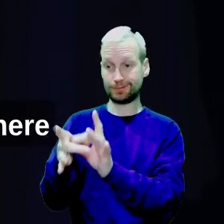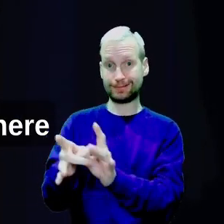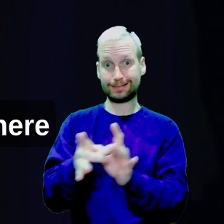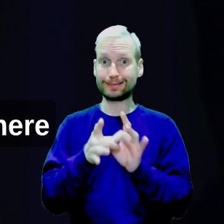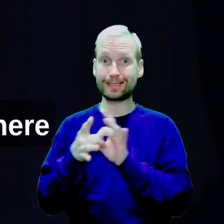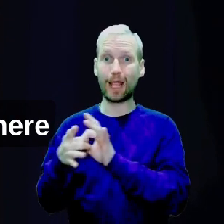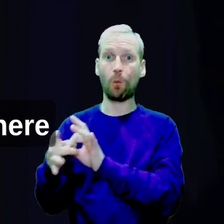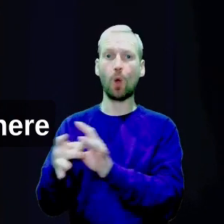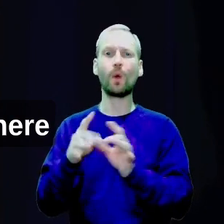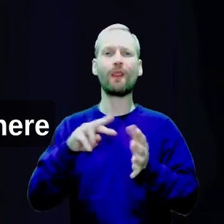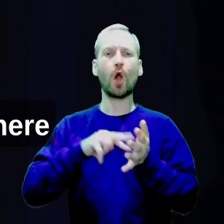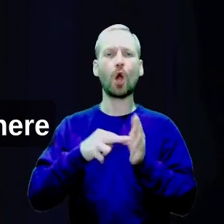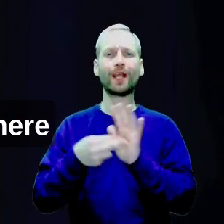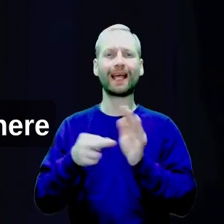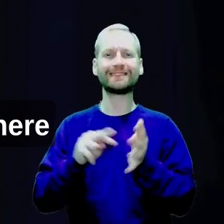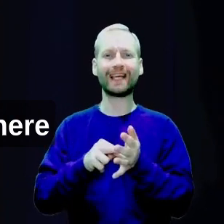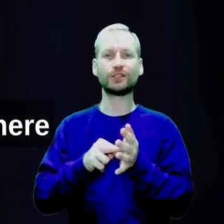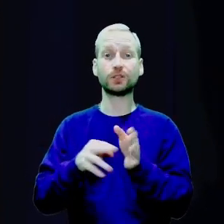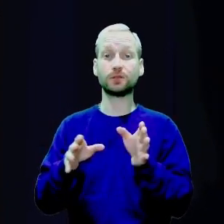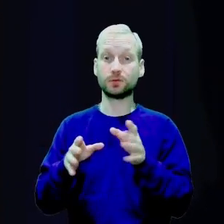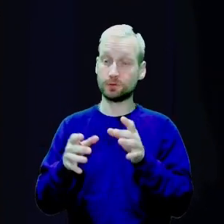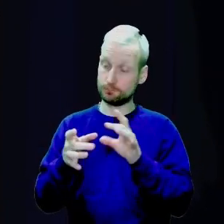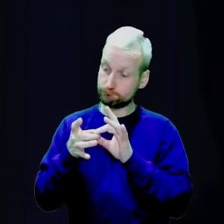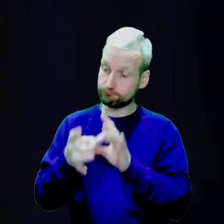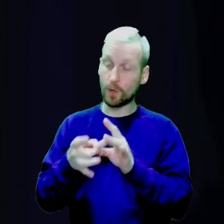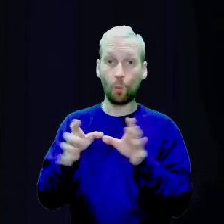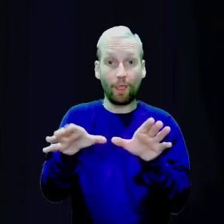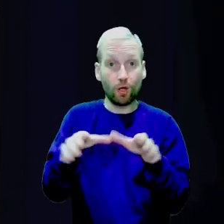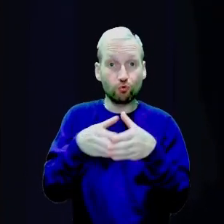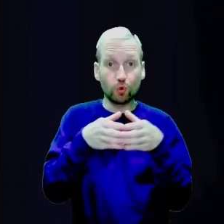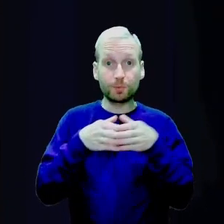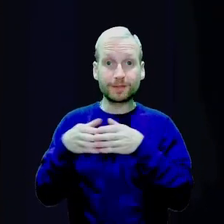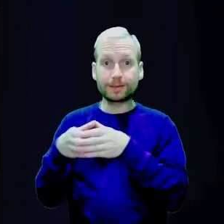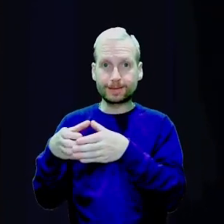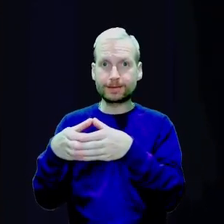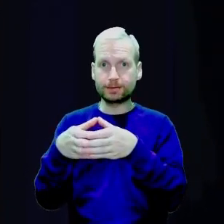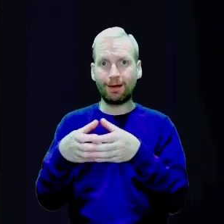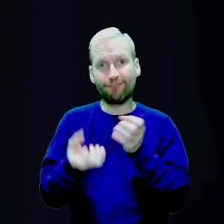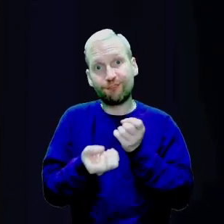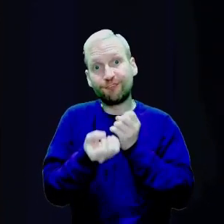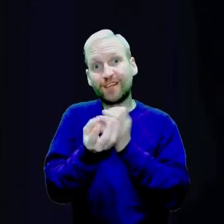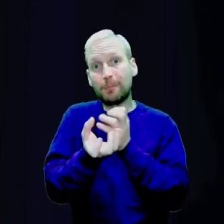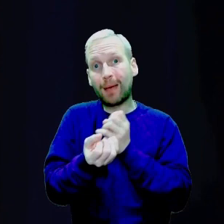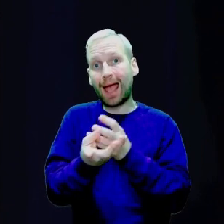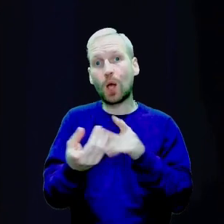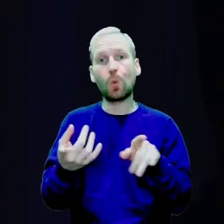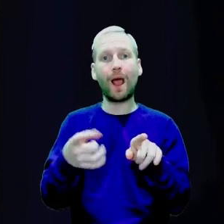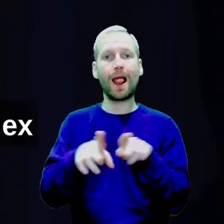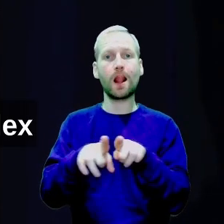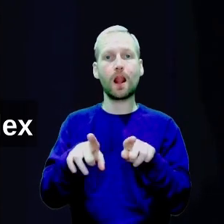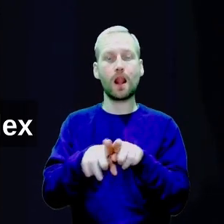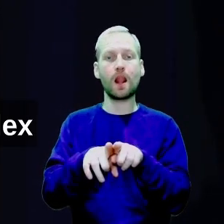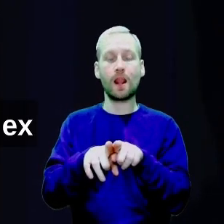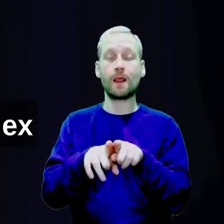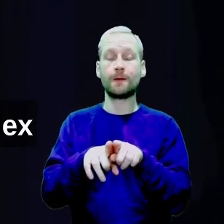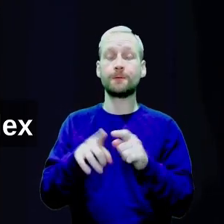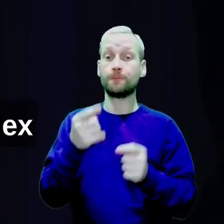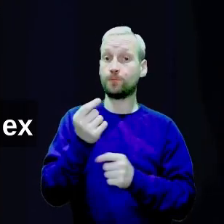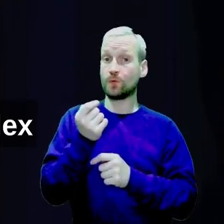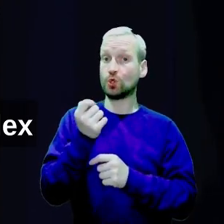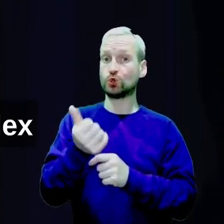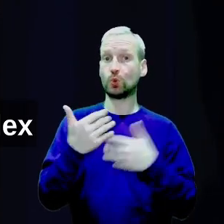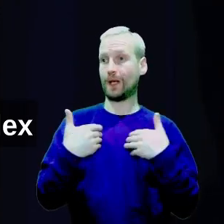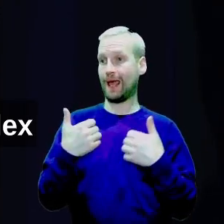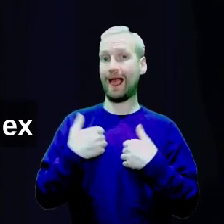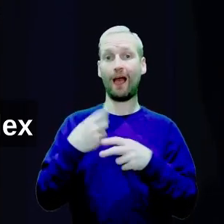many organisations and groups here today, and you can share your feedback with us too. Shortly,